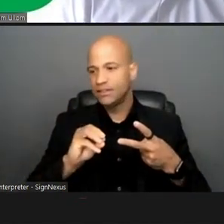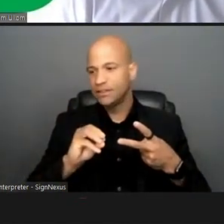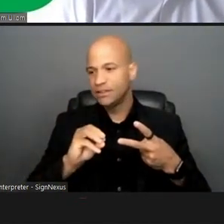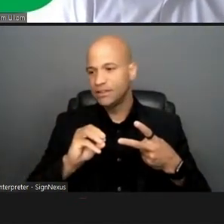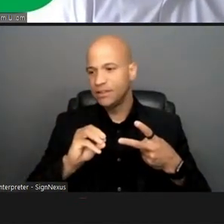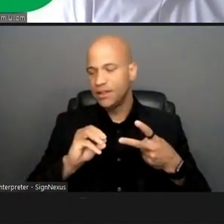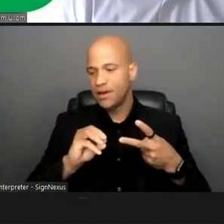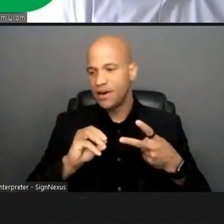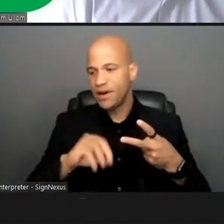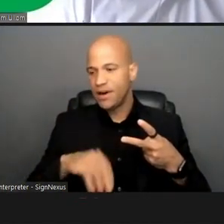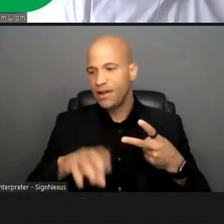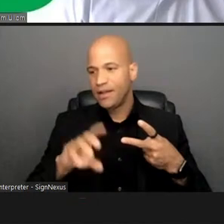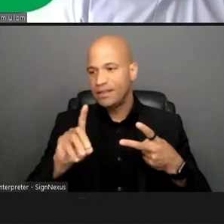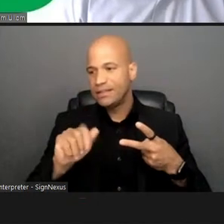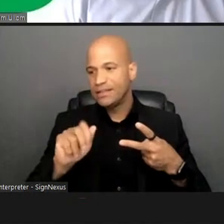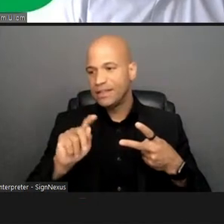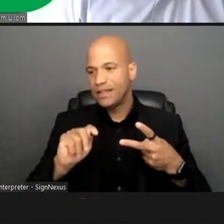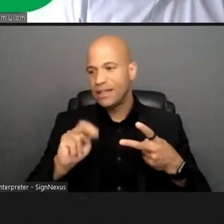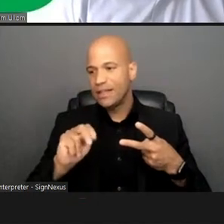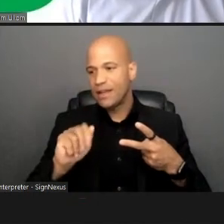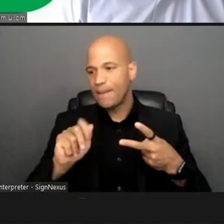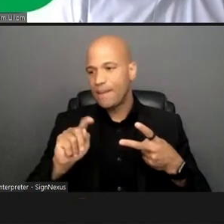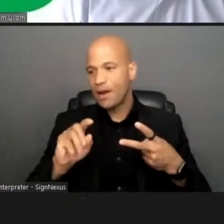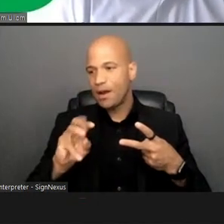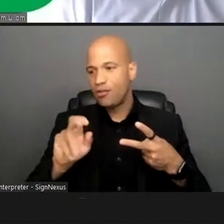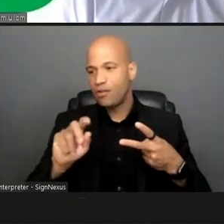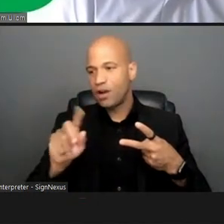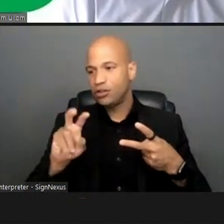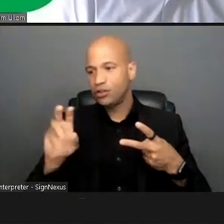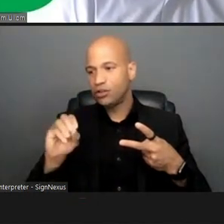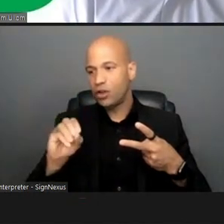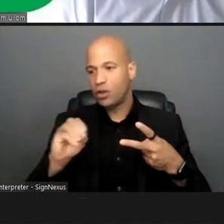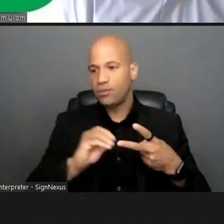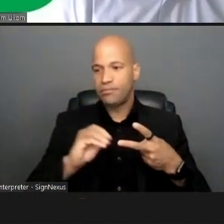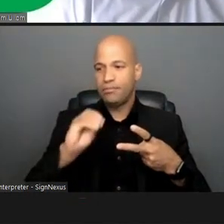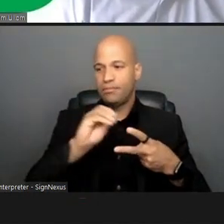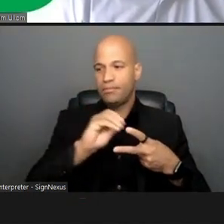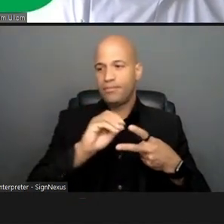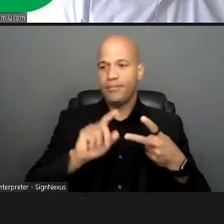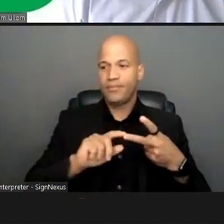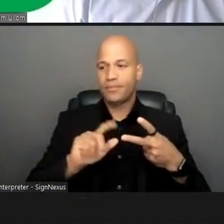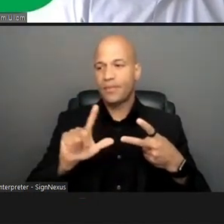the next speaker is Dana Matarazzo followed by Leo Strauss